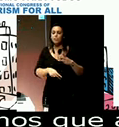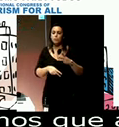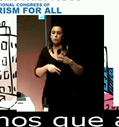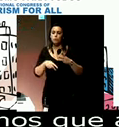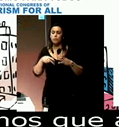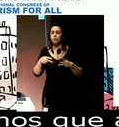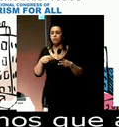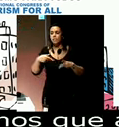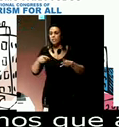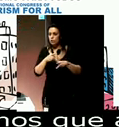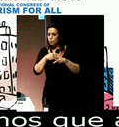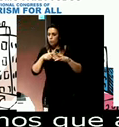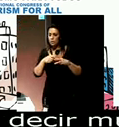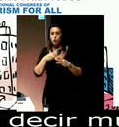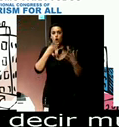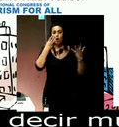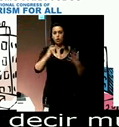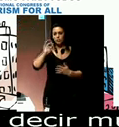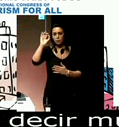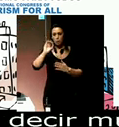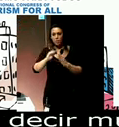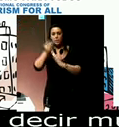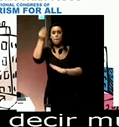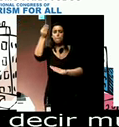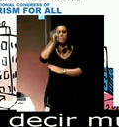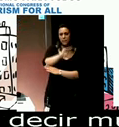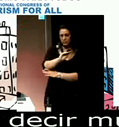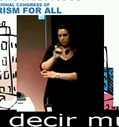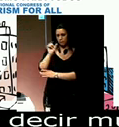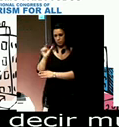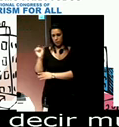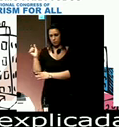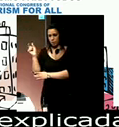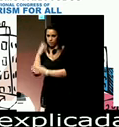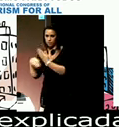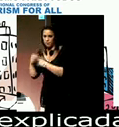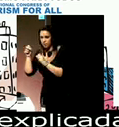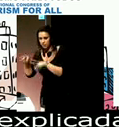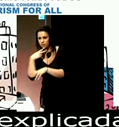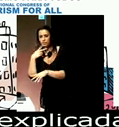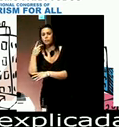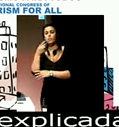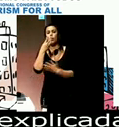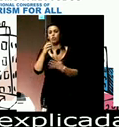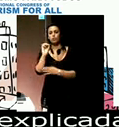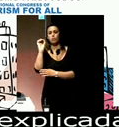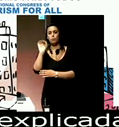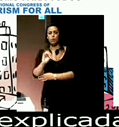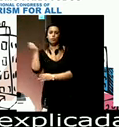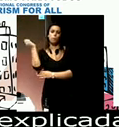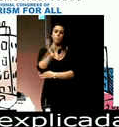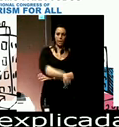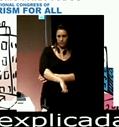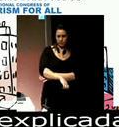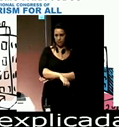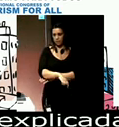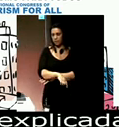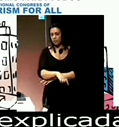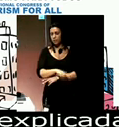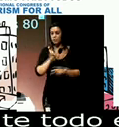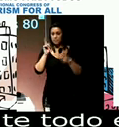Is the average spending of the disabled tourist is 80% higher than the